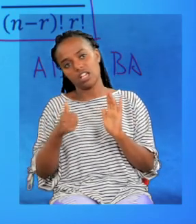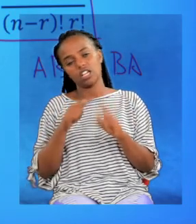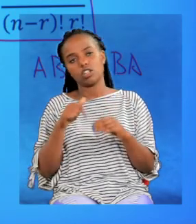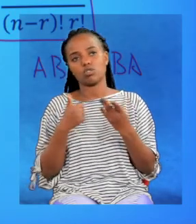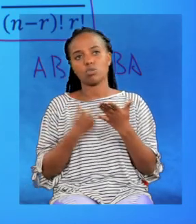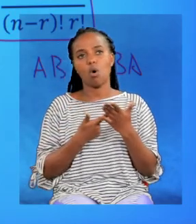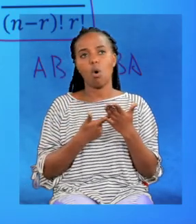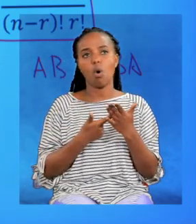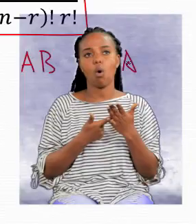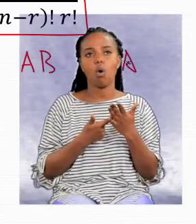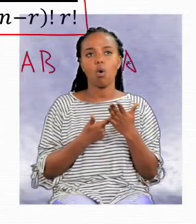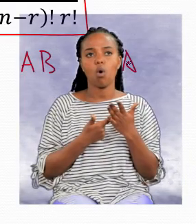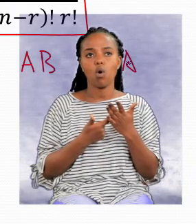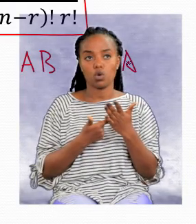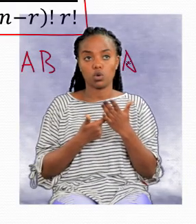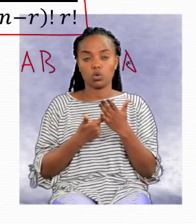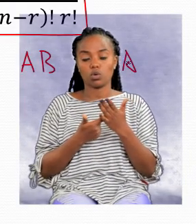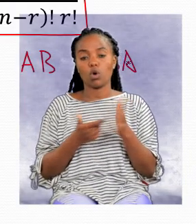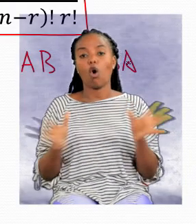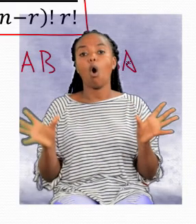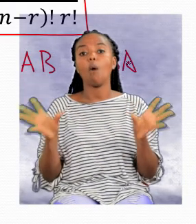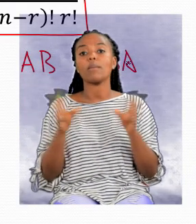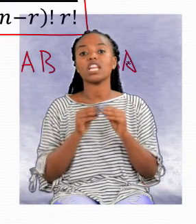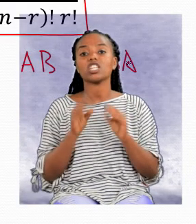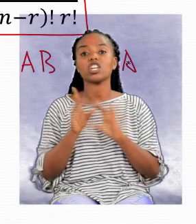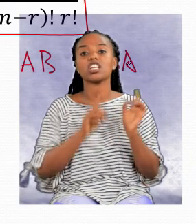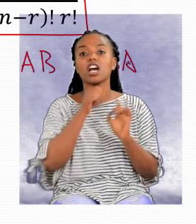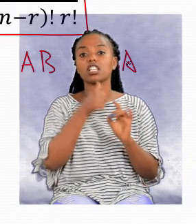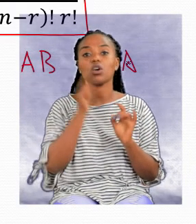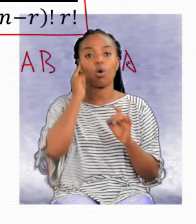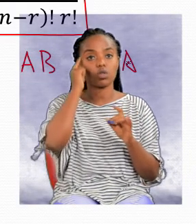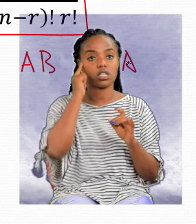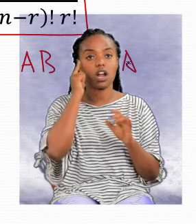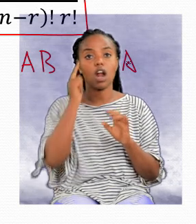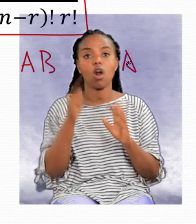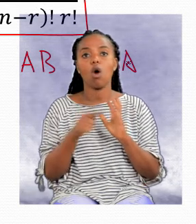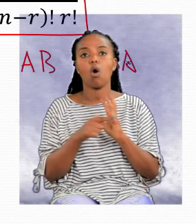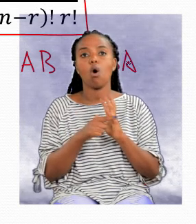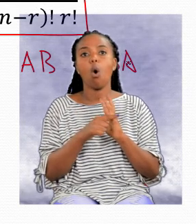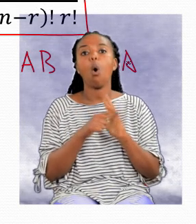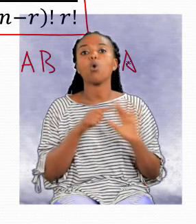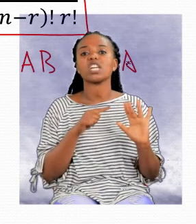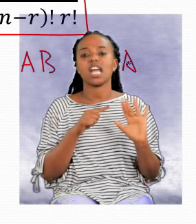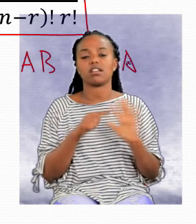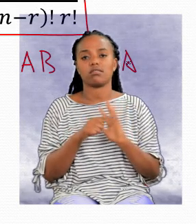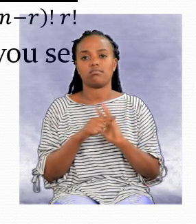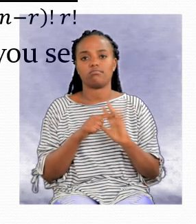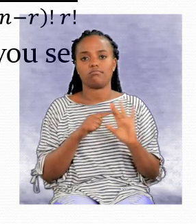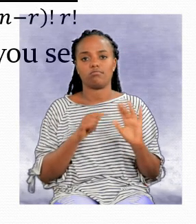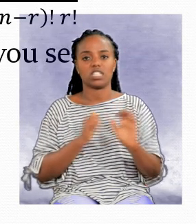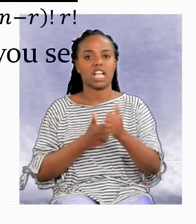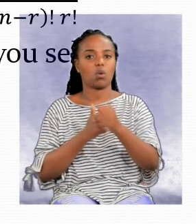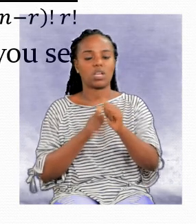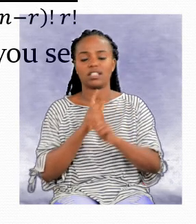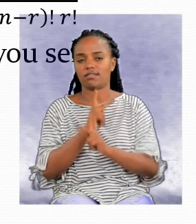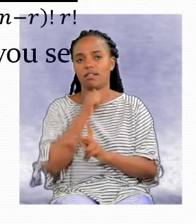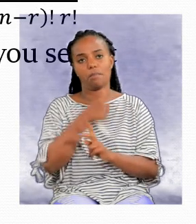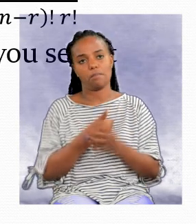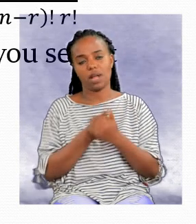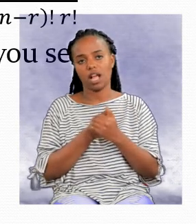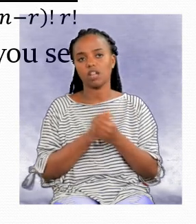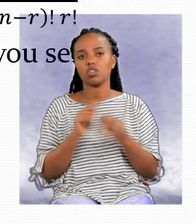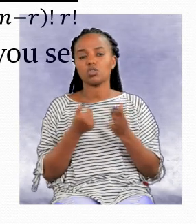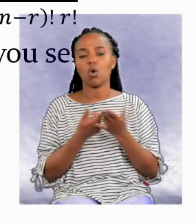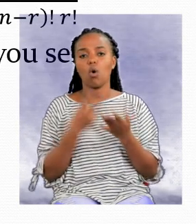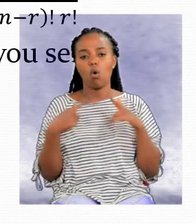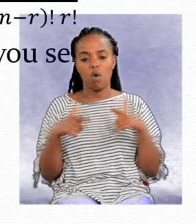So combination doesn't consider the order. It doesn't consider the order. So let's see